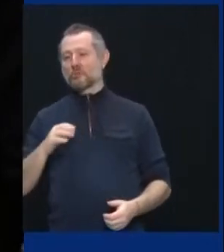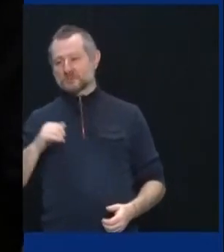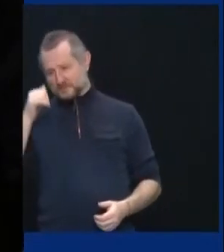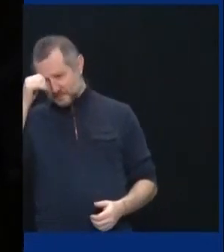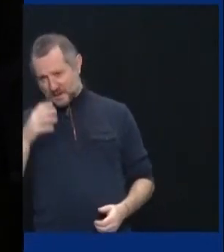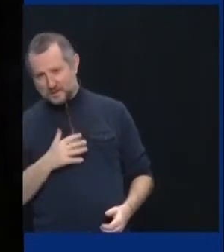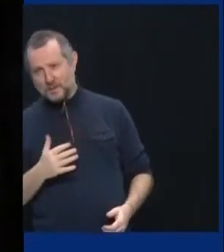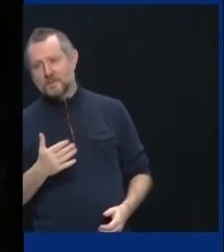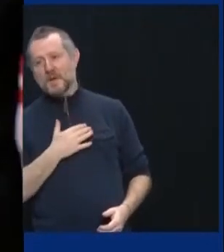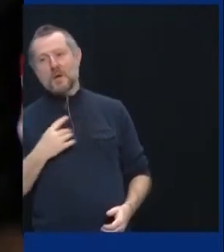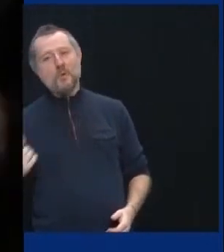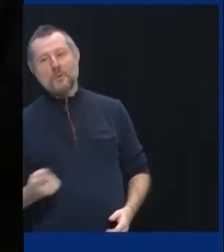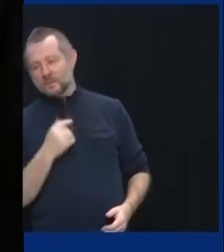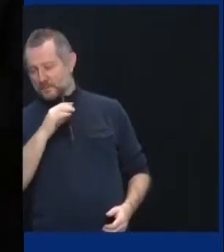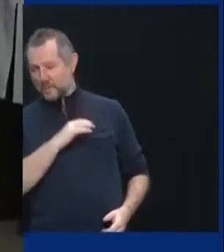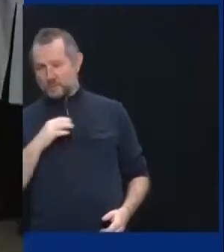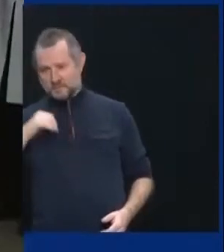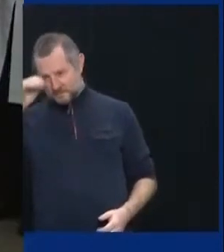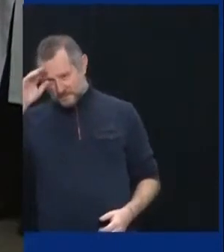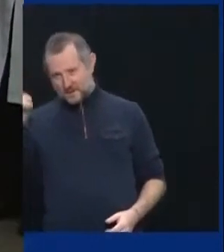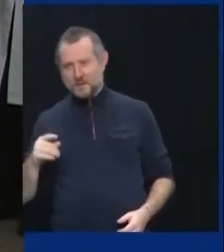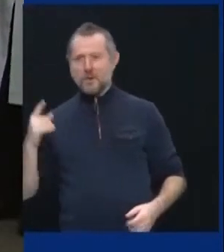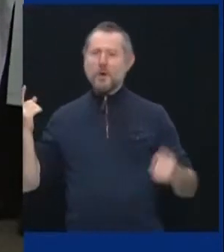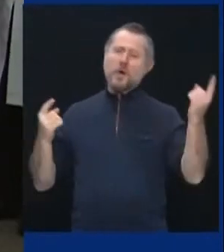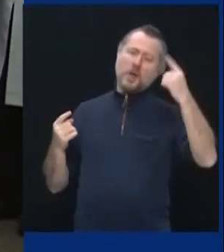congressman. Always.